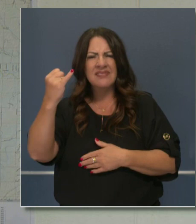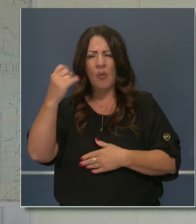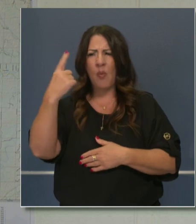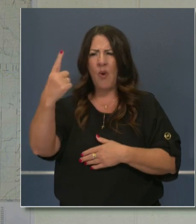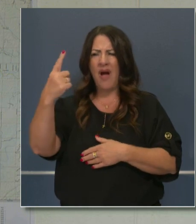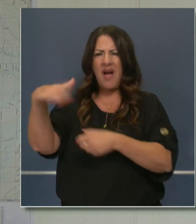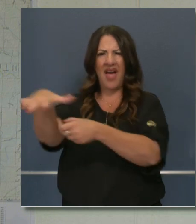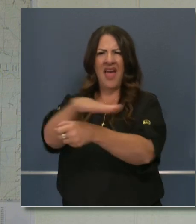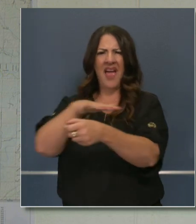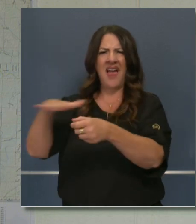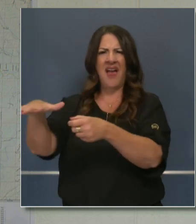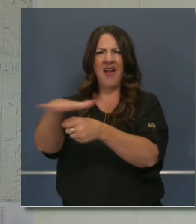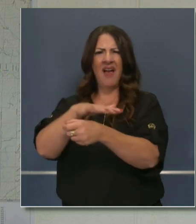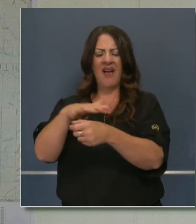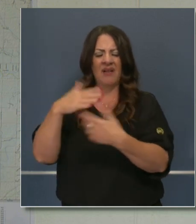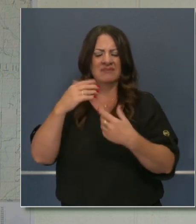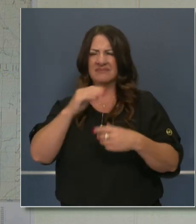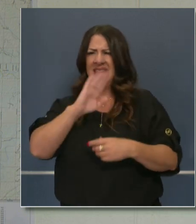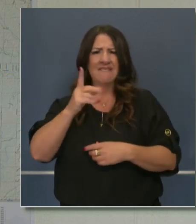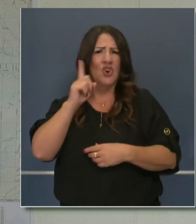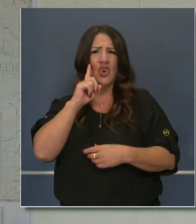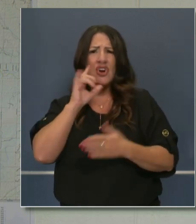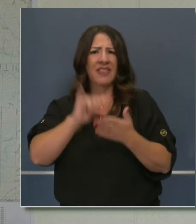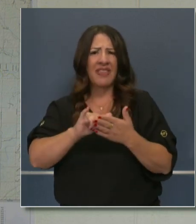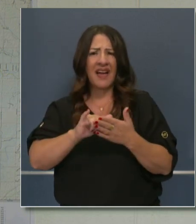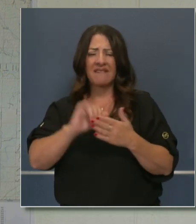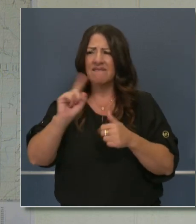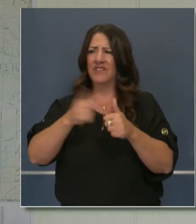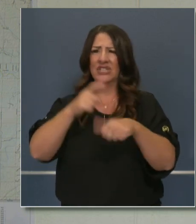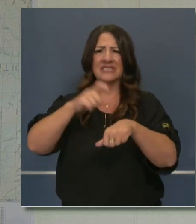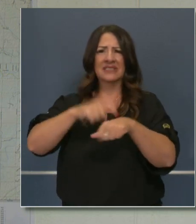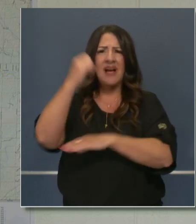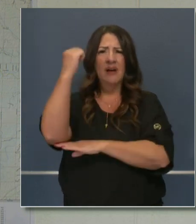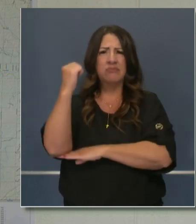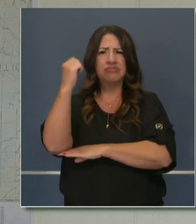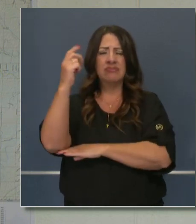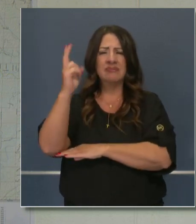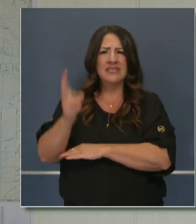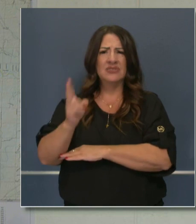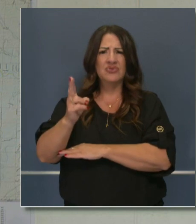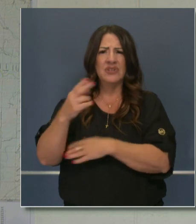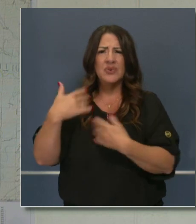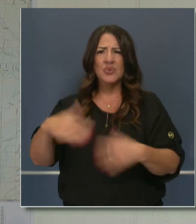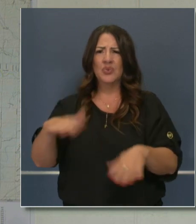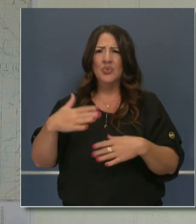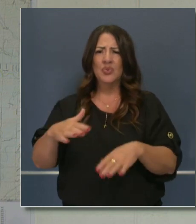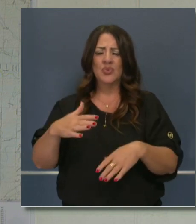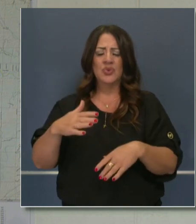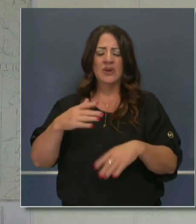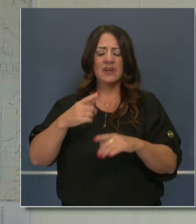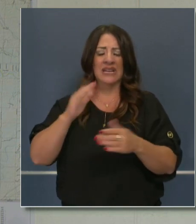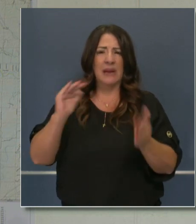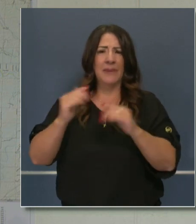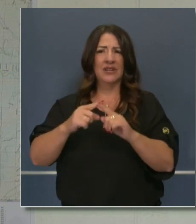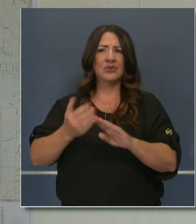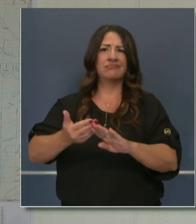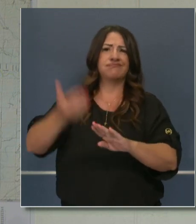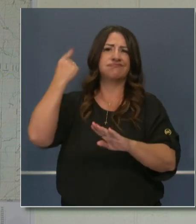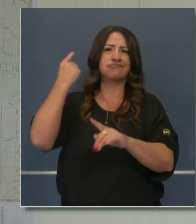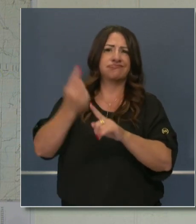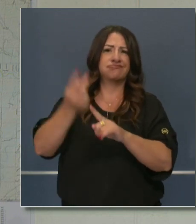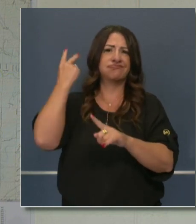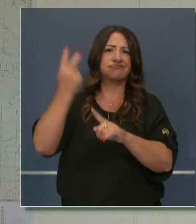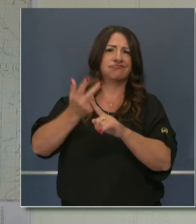That is unheard of in California history. It dwarfs the previous numbers, more than